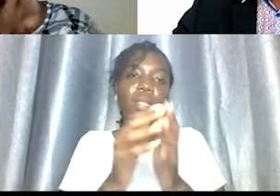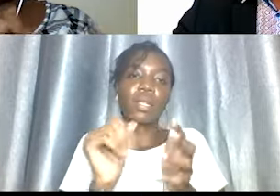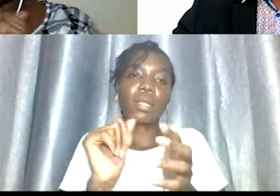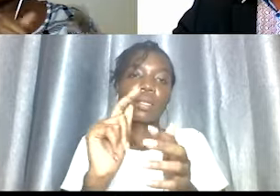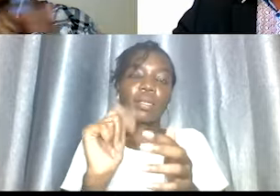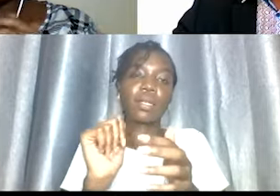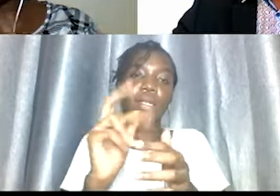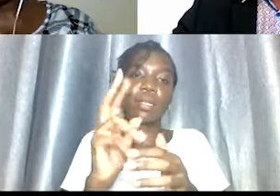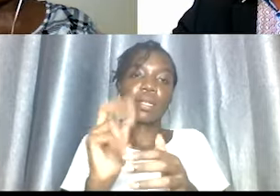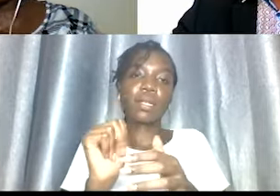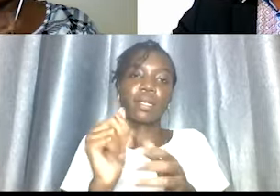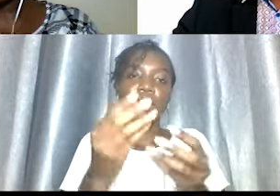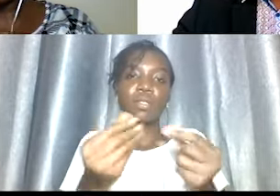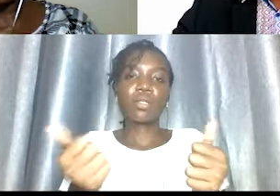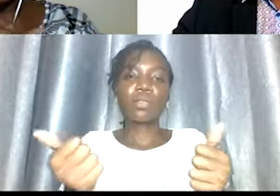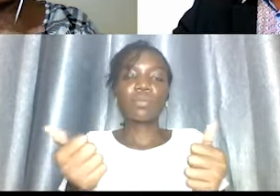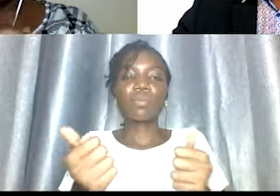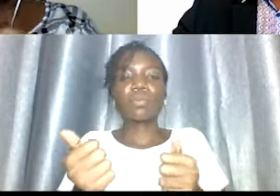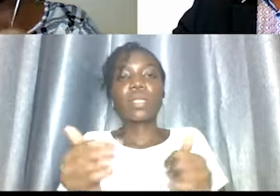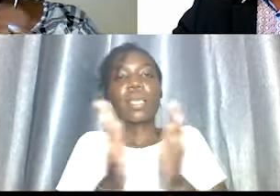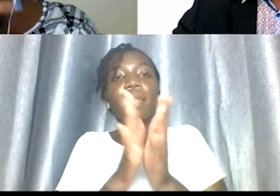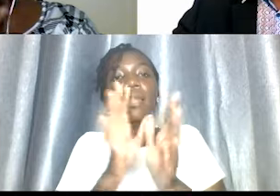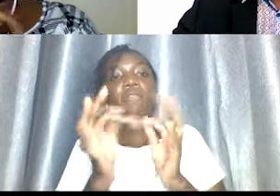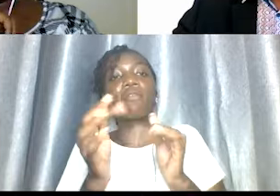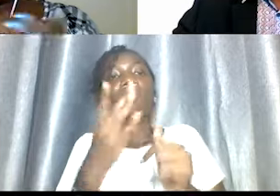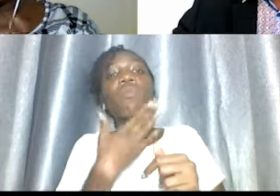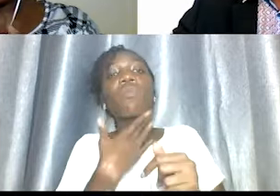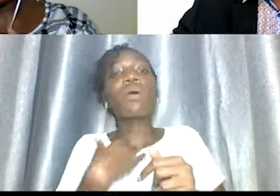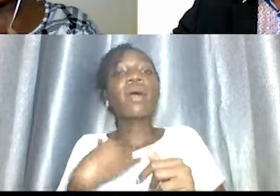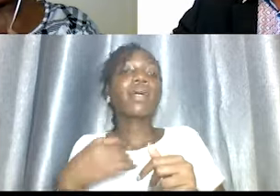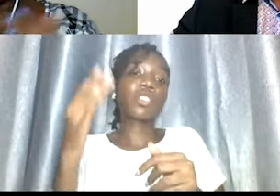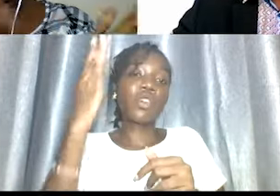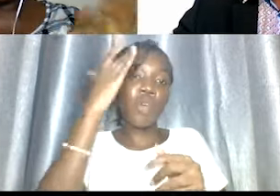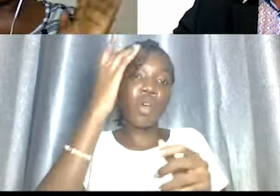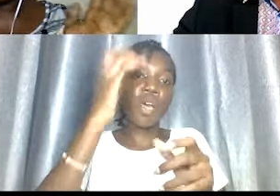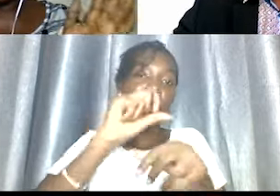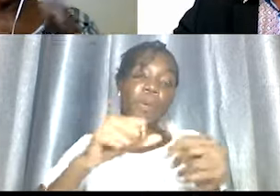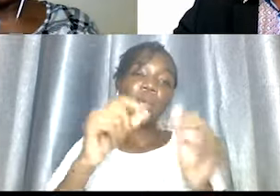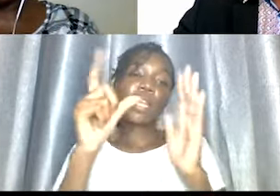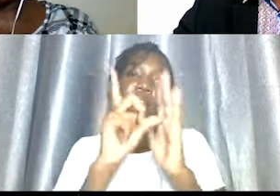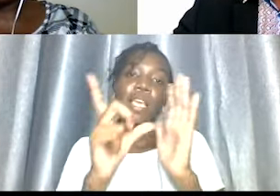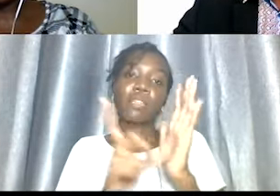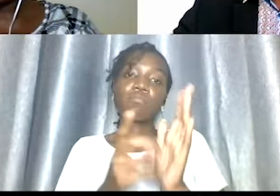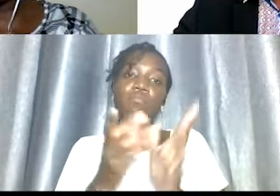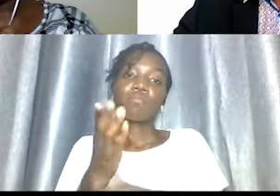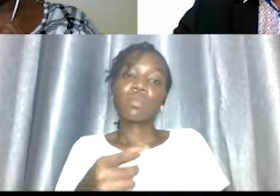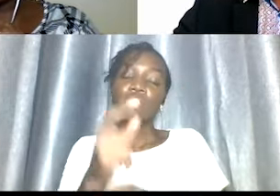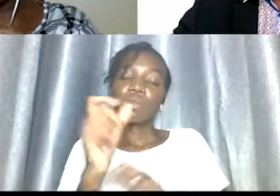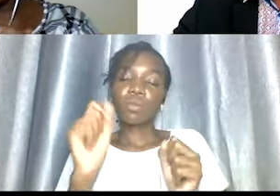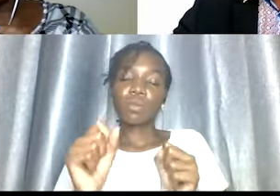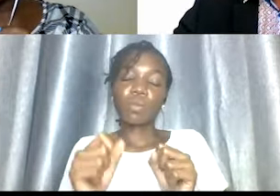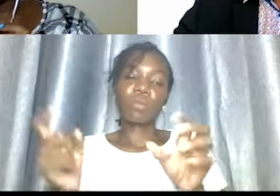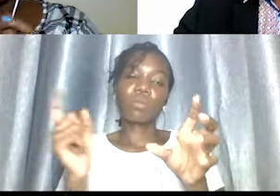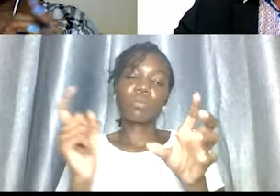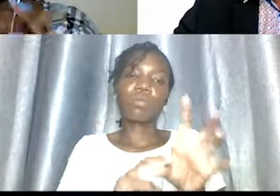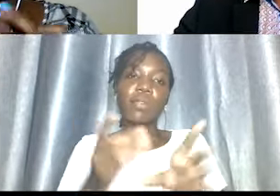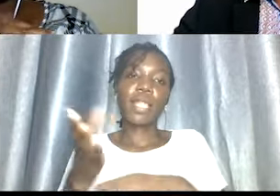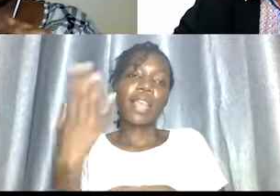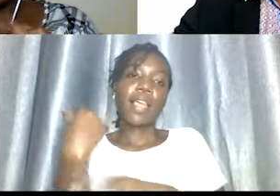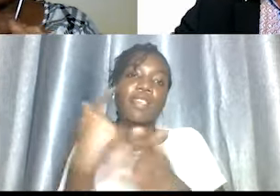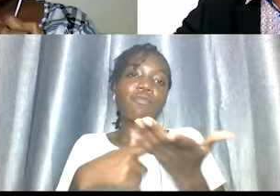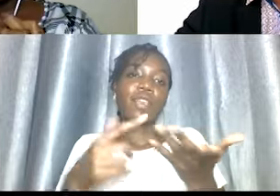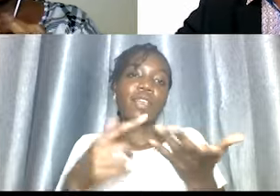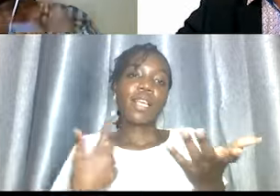subscribe. And if you want to catch on with the lessons from Derek, you can log in there, or any other session that you have missed. Last week, we were discussing